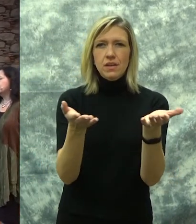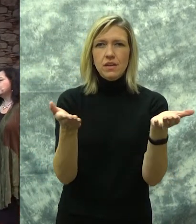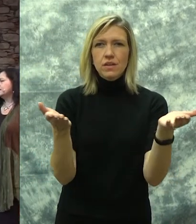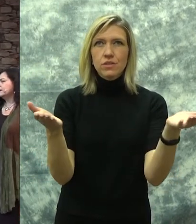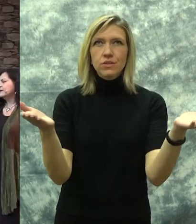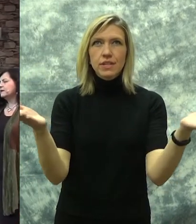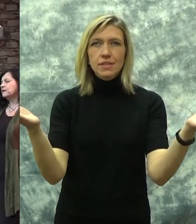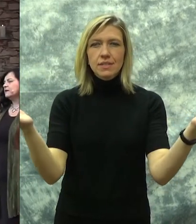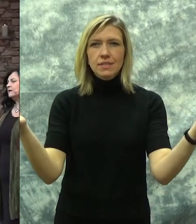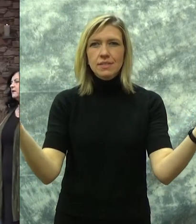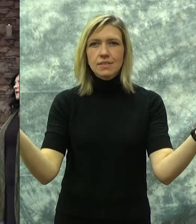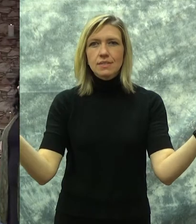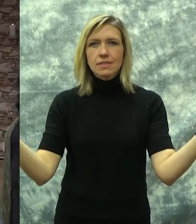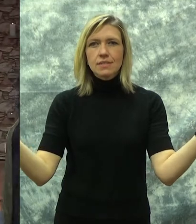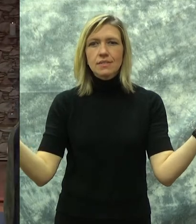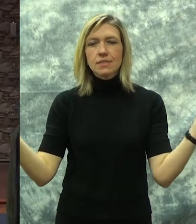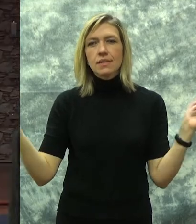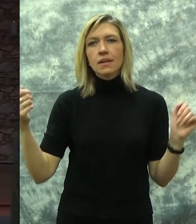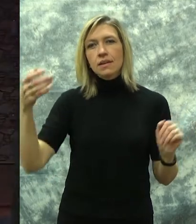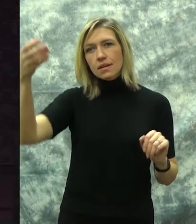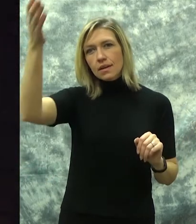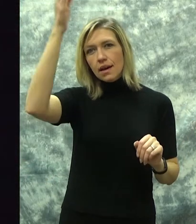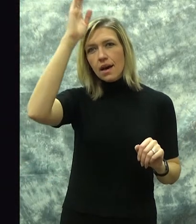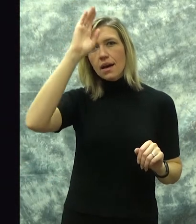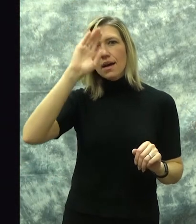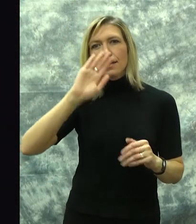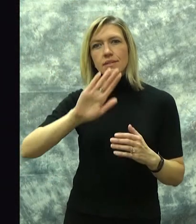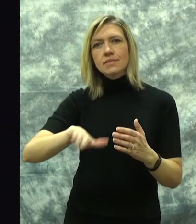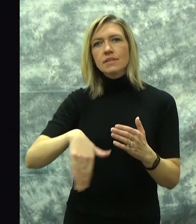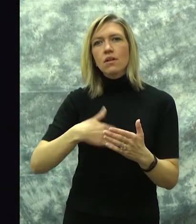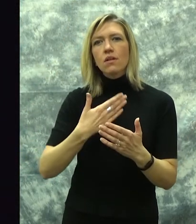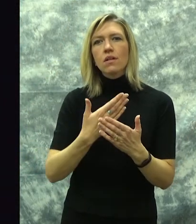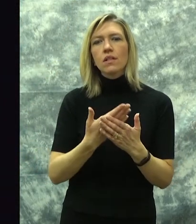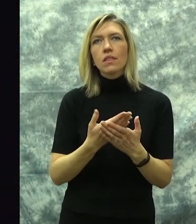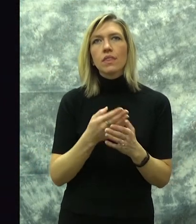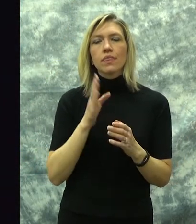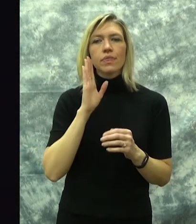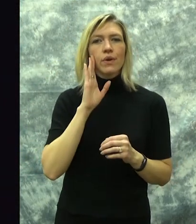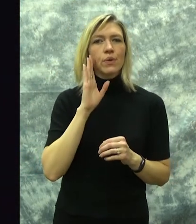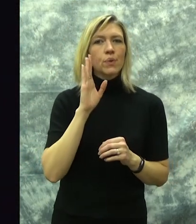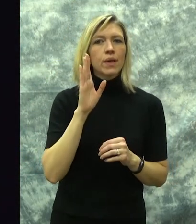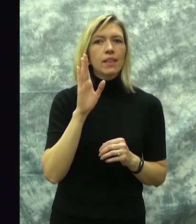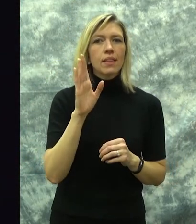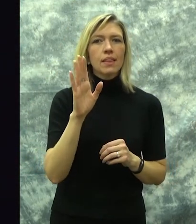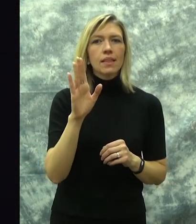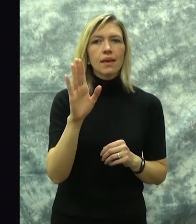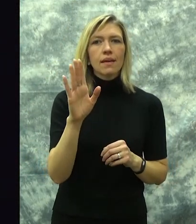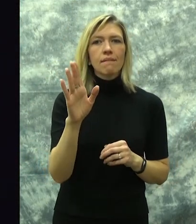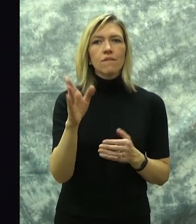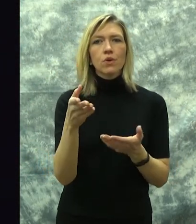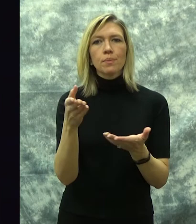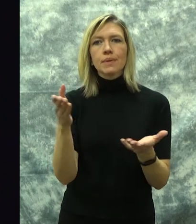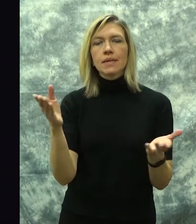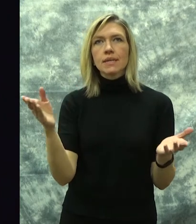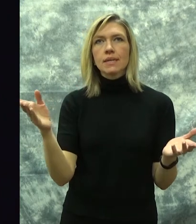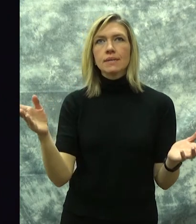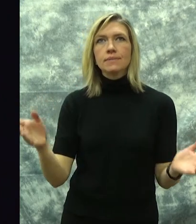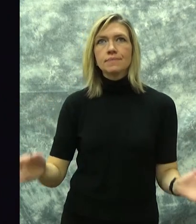there is. God is all there will ever be.